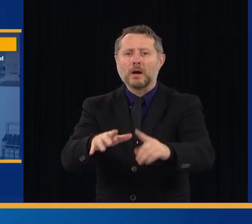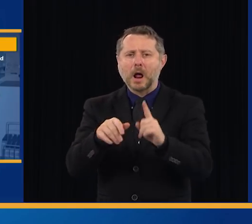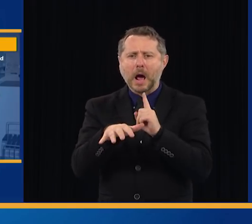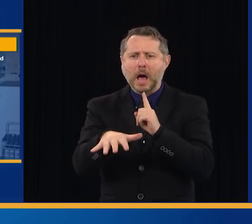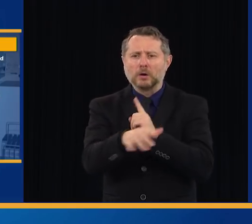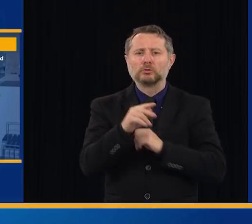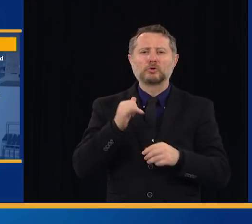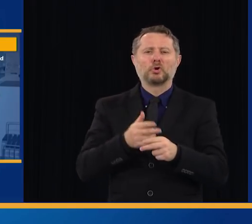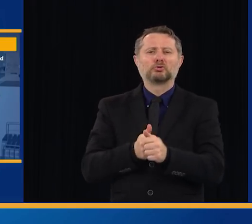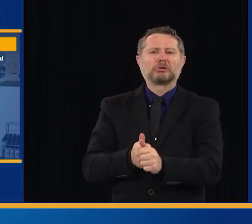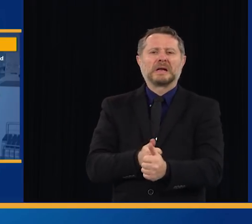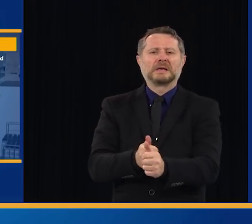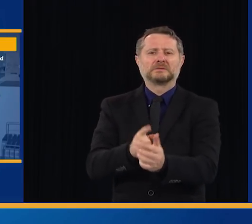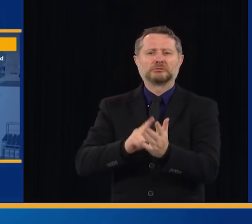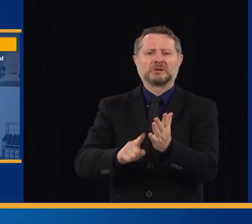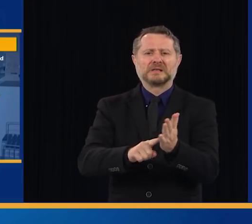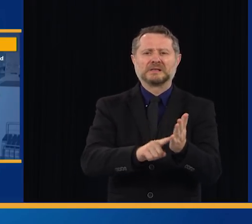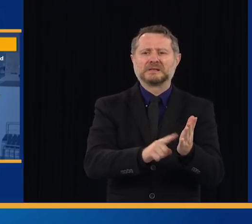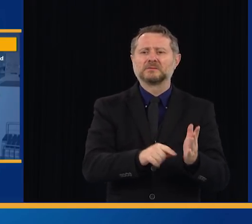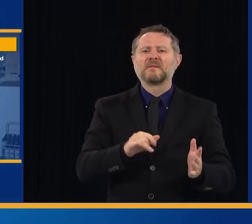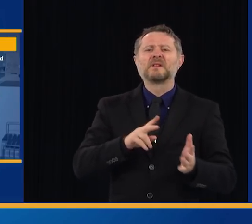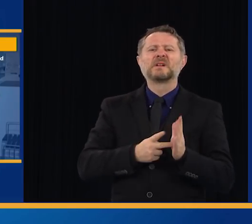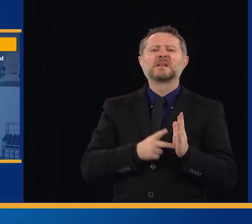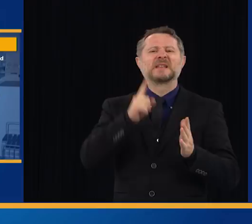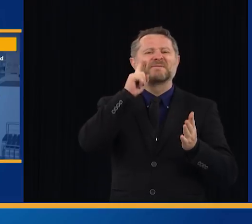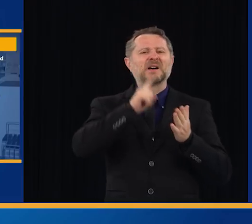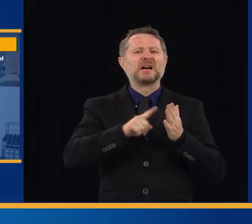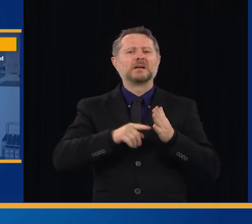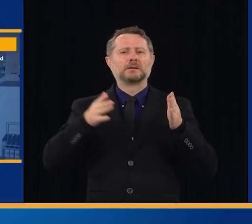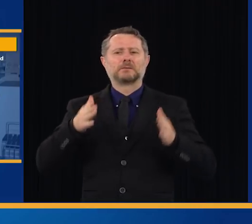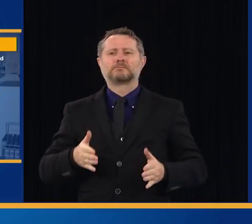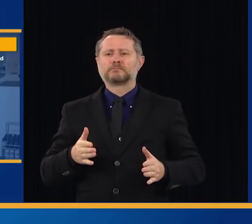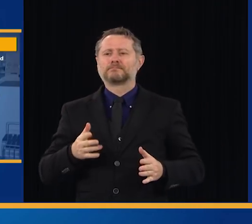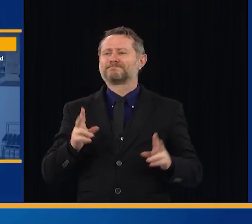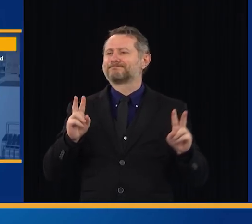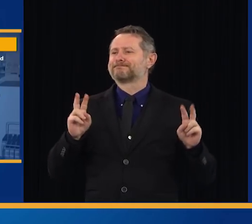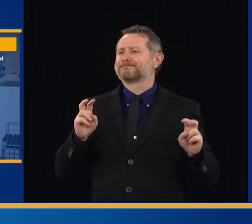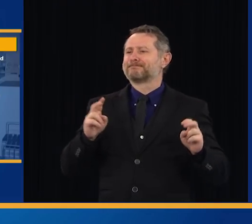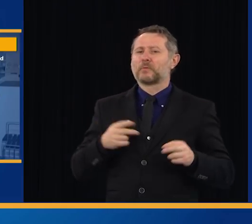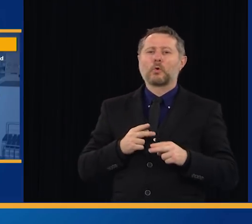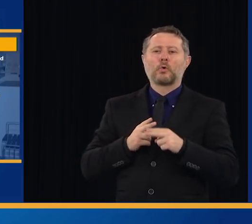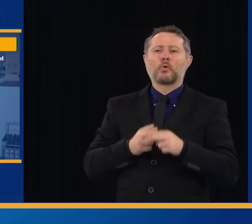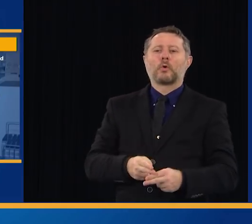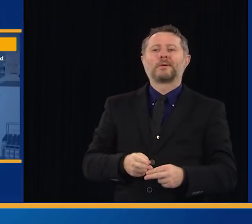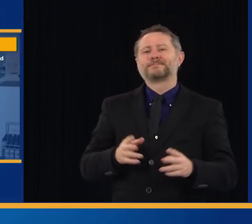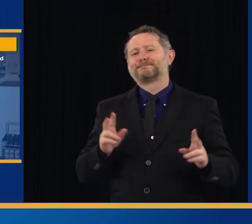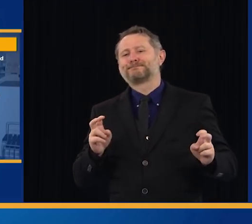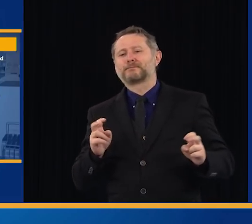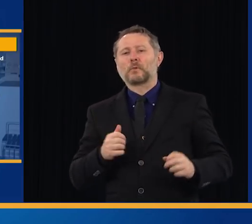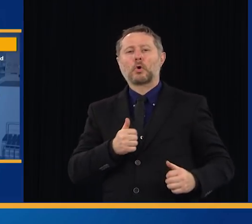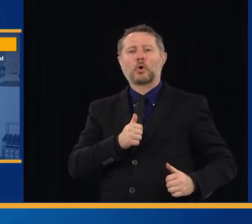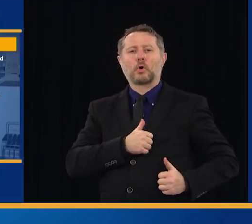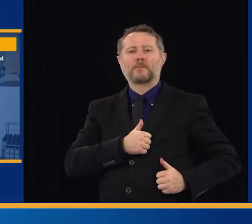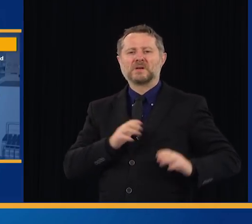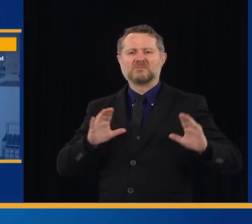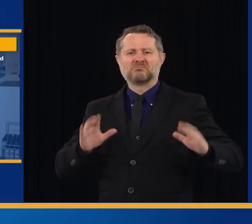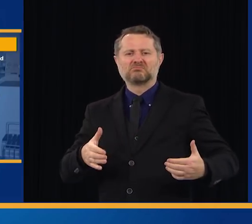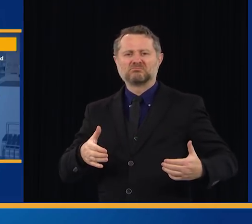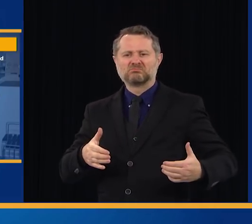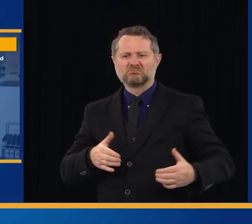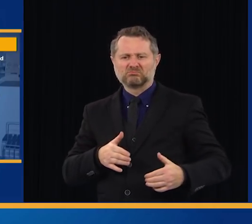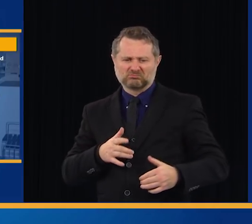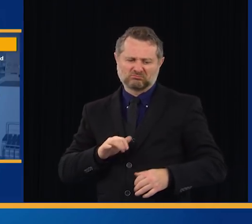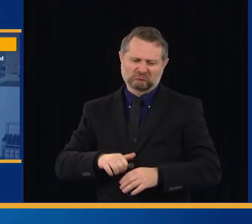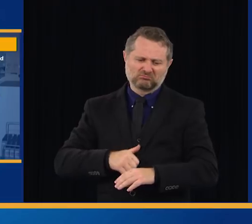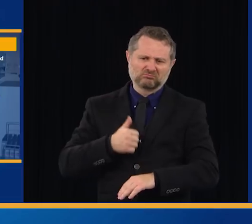tracing investigators are really assembling an army that does not now exist. I spoke